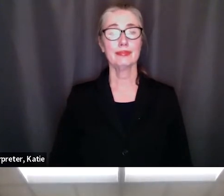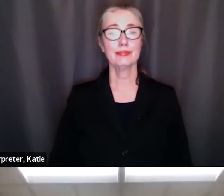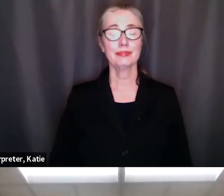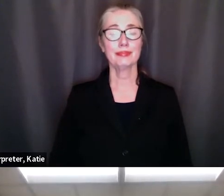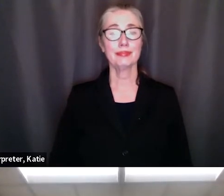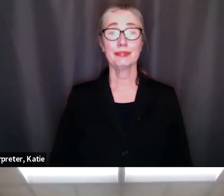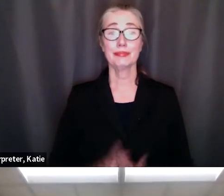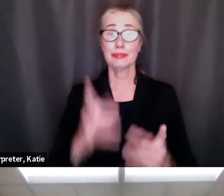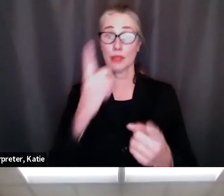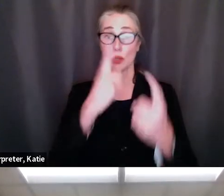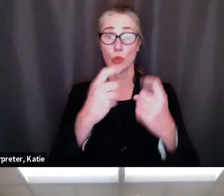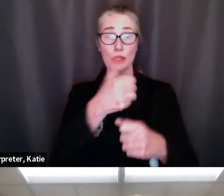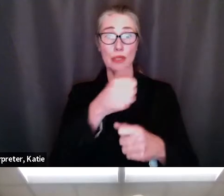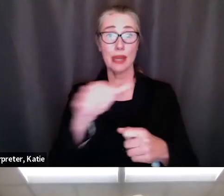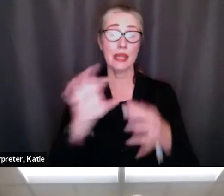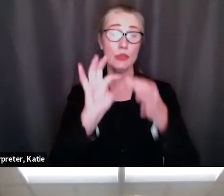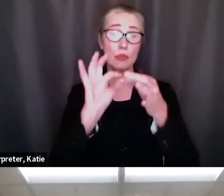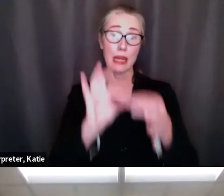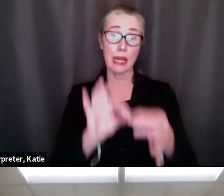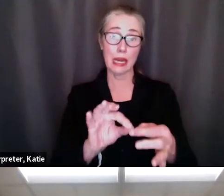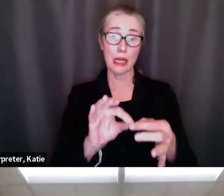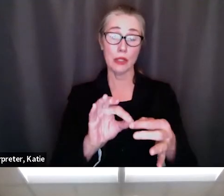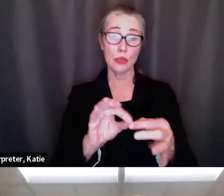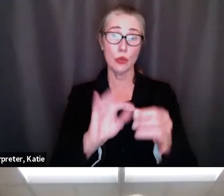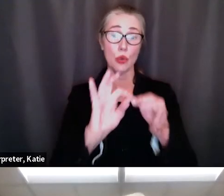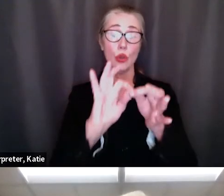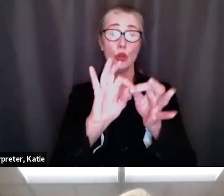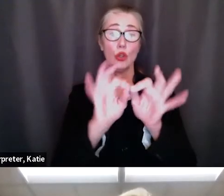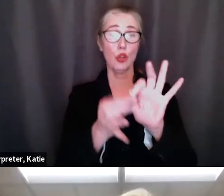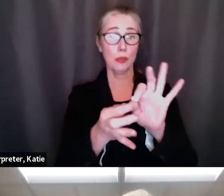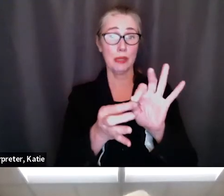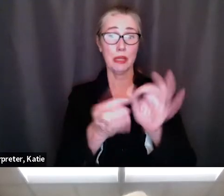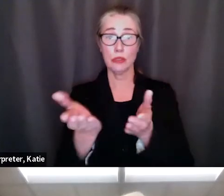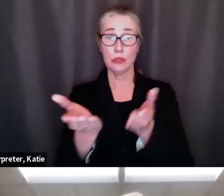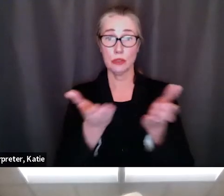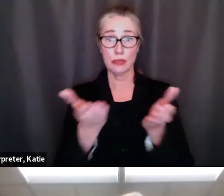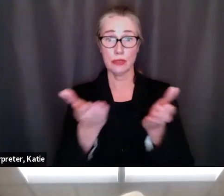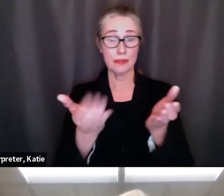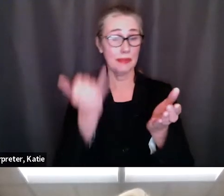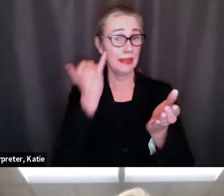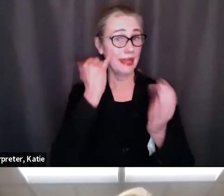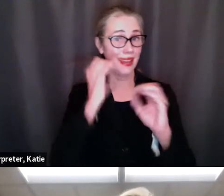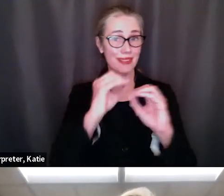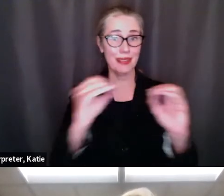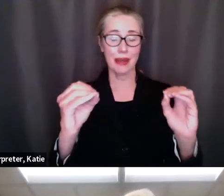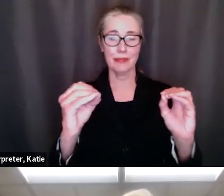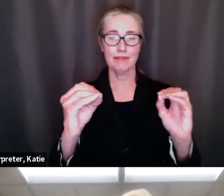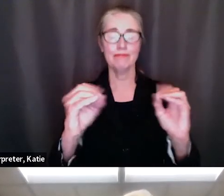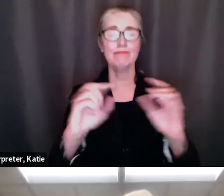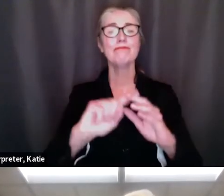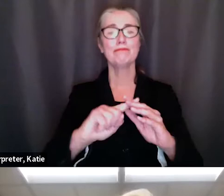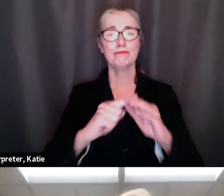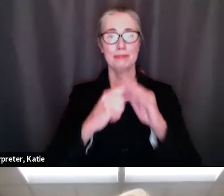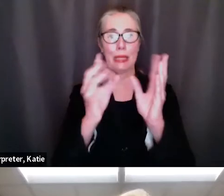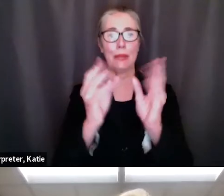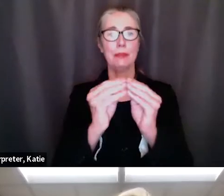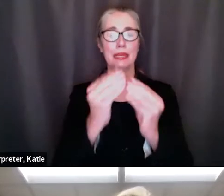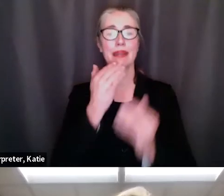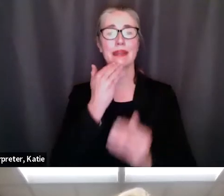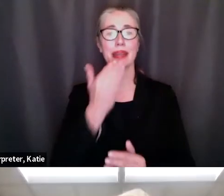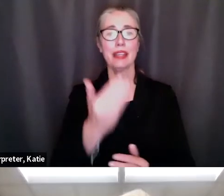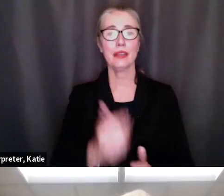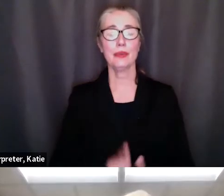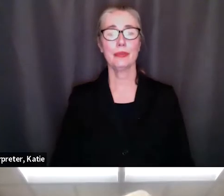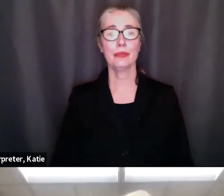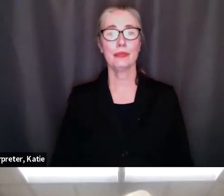are there any questions with regards to interpretation if there are no questions then we may begin thank you